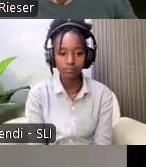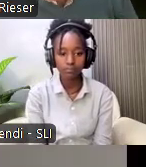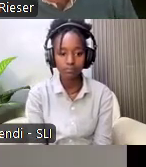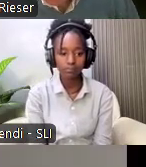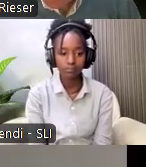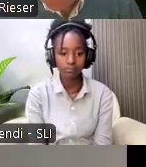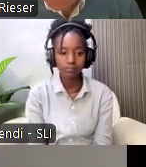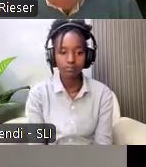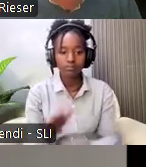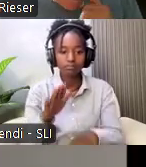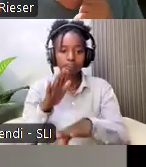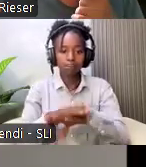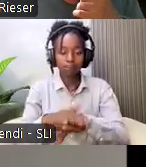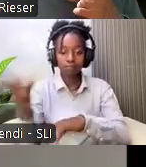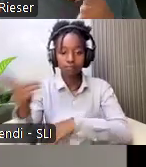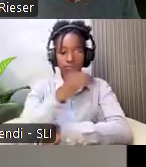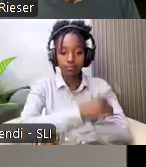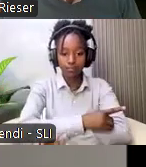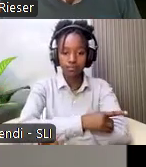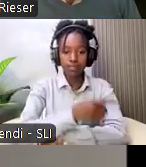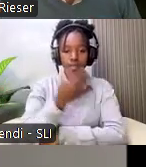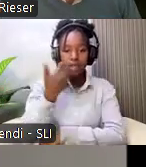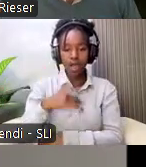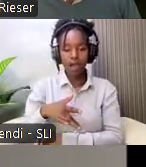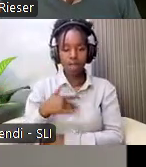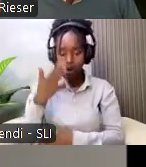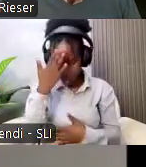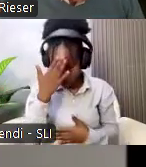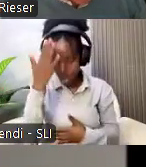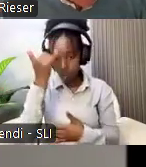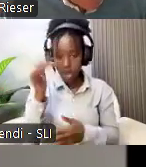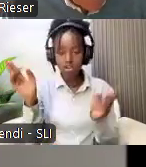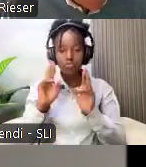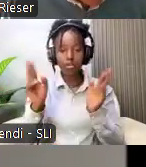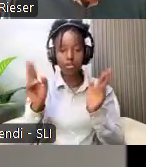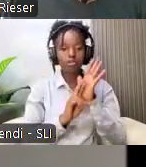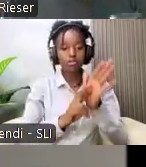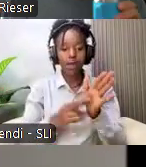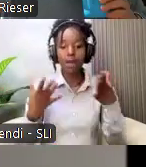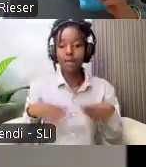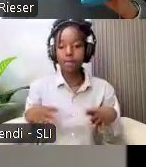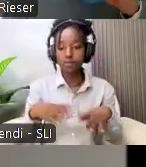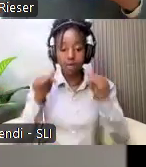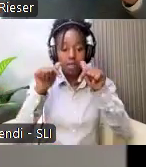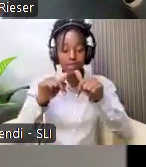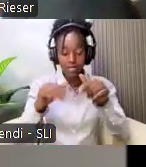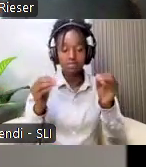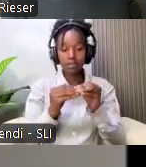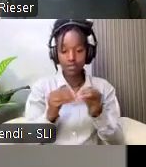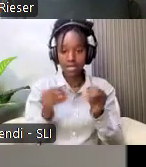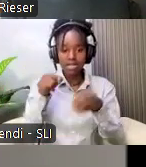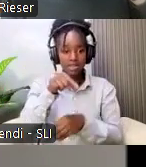It is truly an honor to represent underrepresented groups on the Commonwealth Disabled People's Forum. This is not just a position for me, it